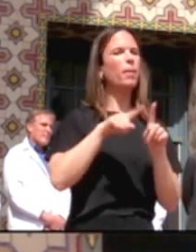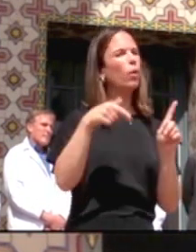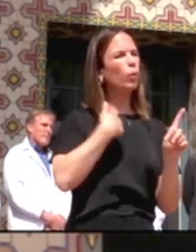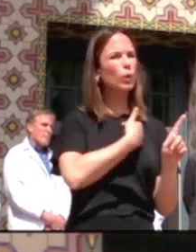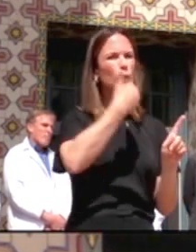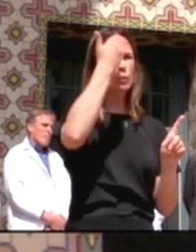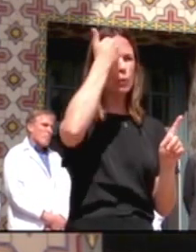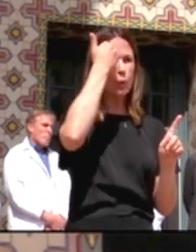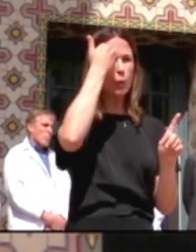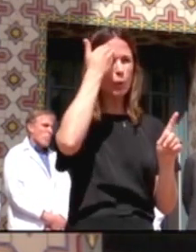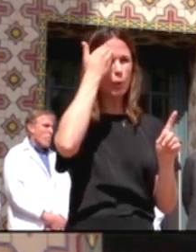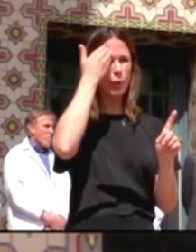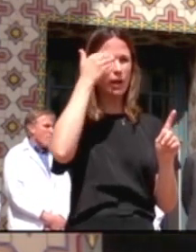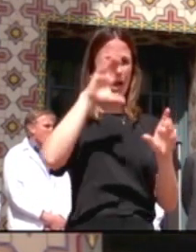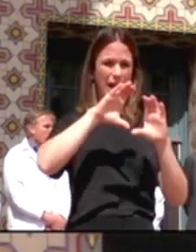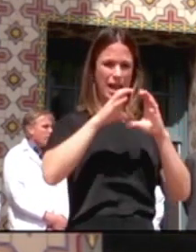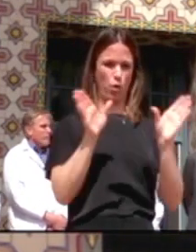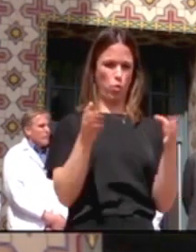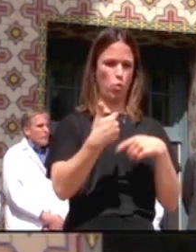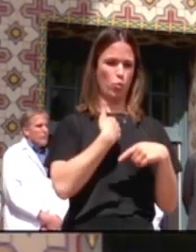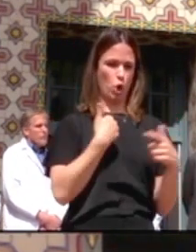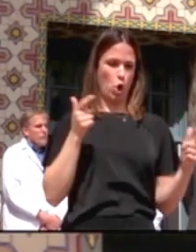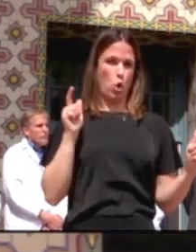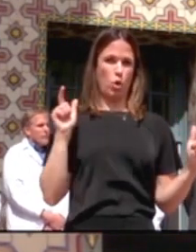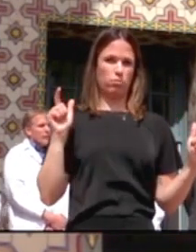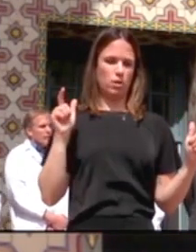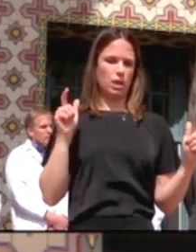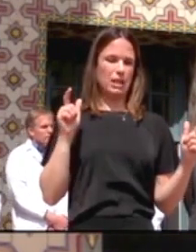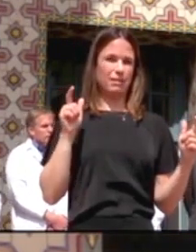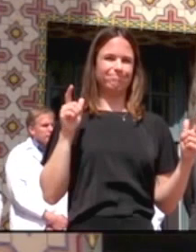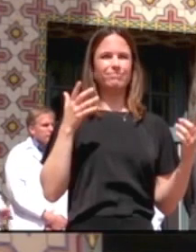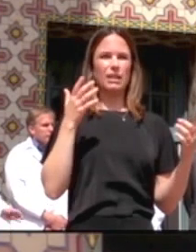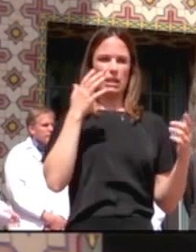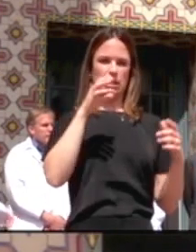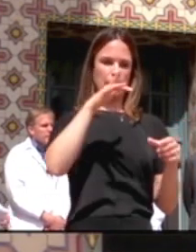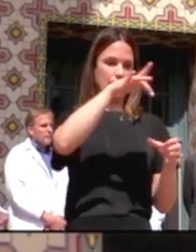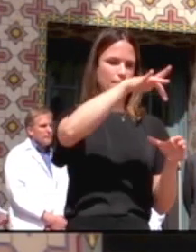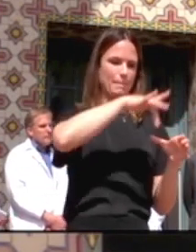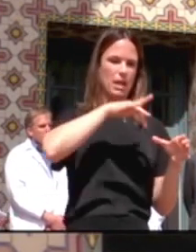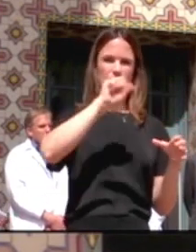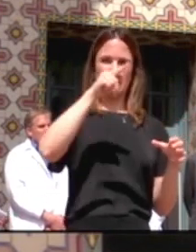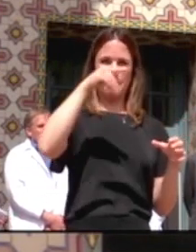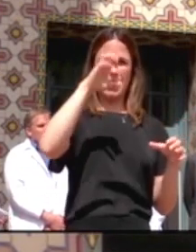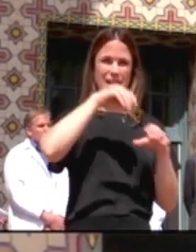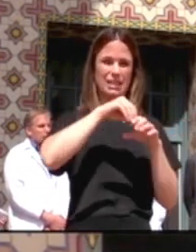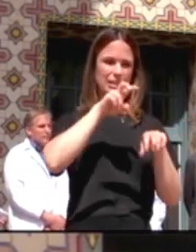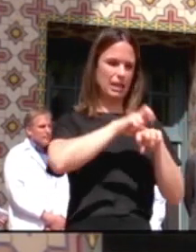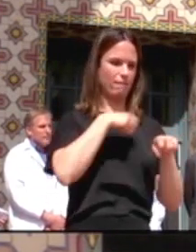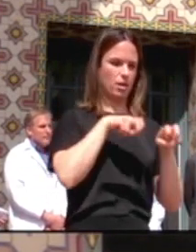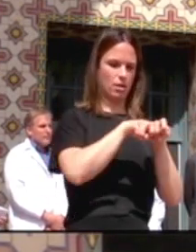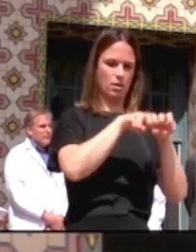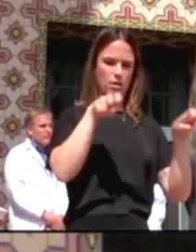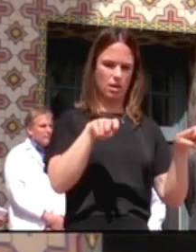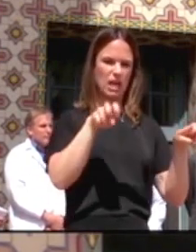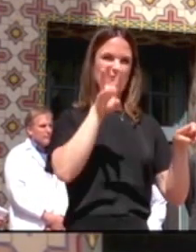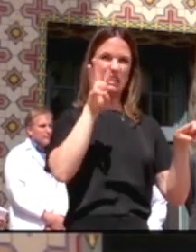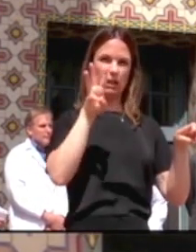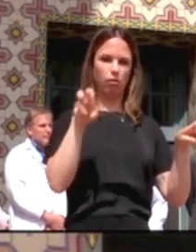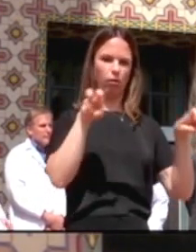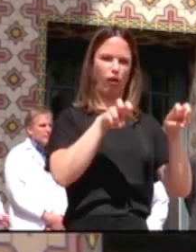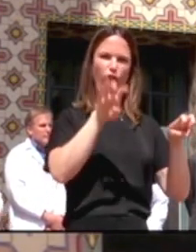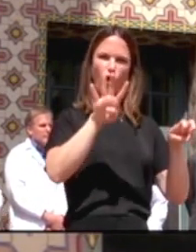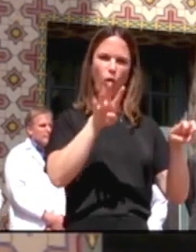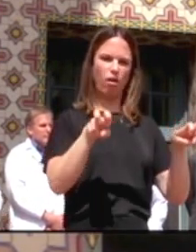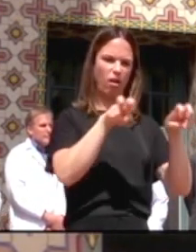know that classrooms, even when we've reduced the spacing between desks to 6 feet, then 4 feet, then 3 feet and